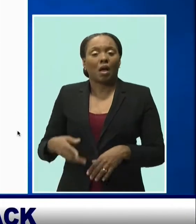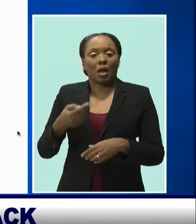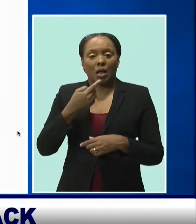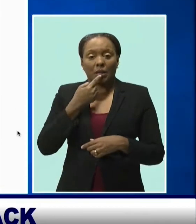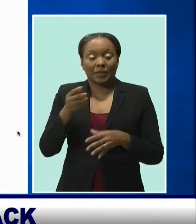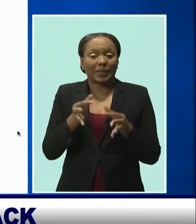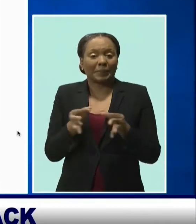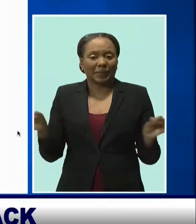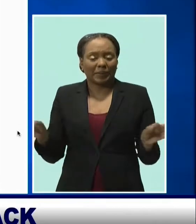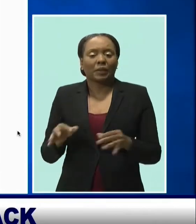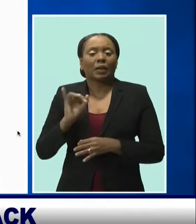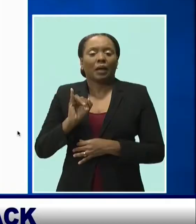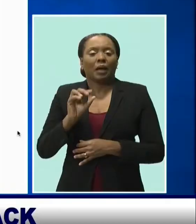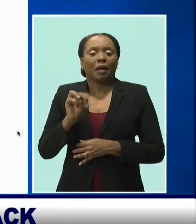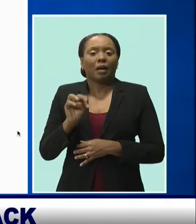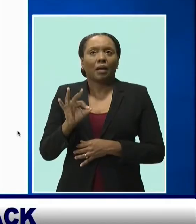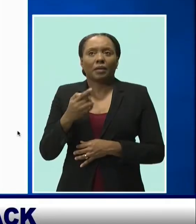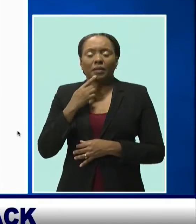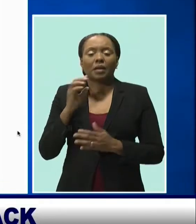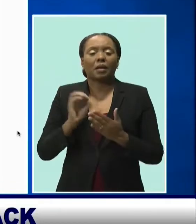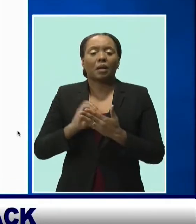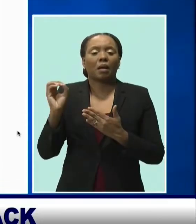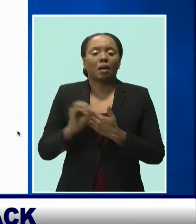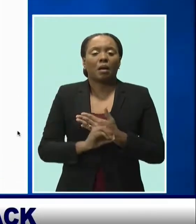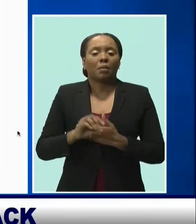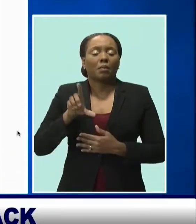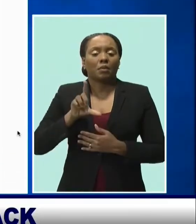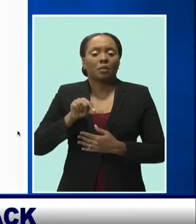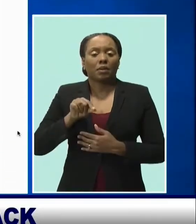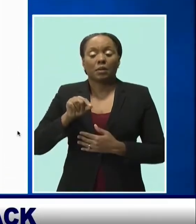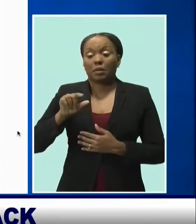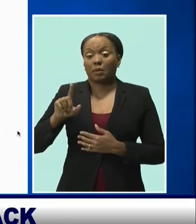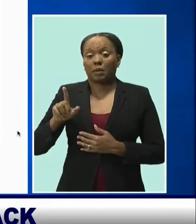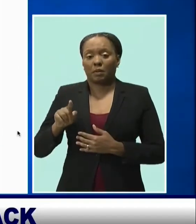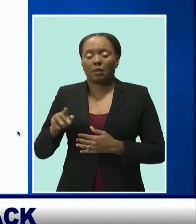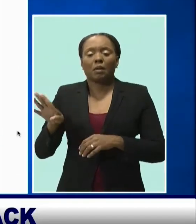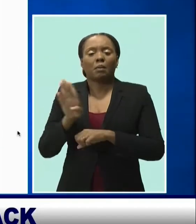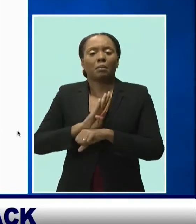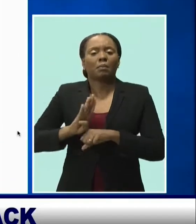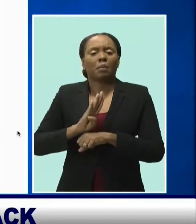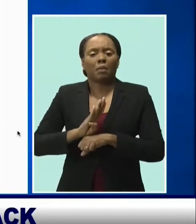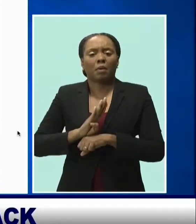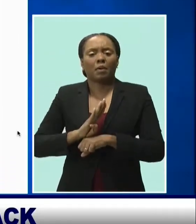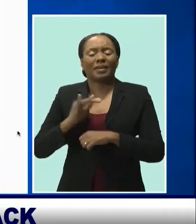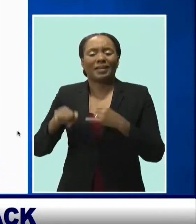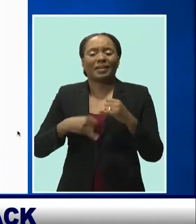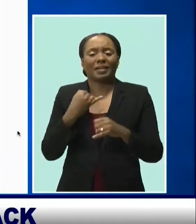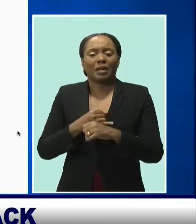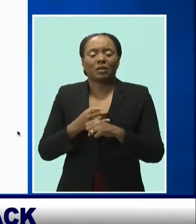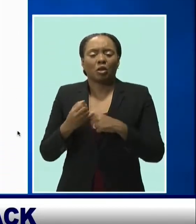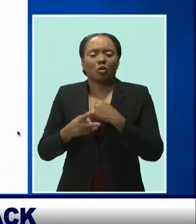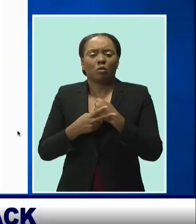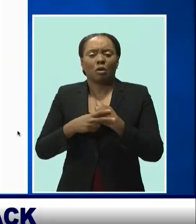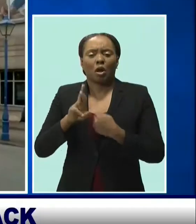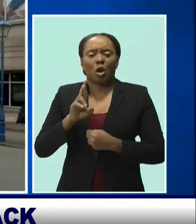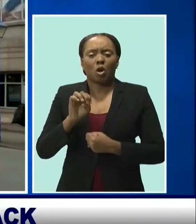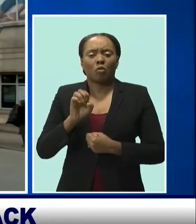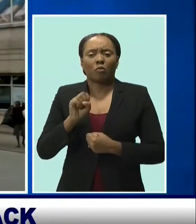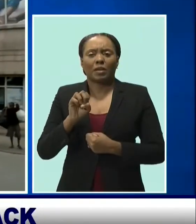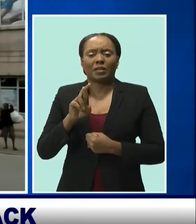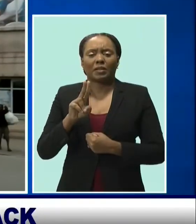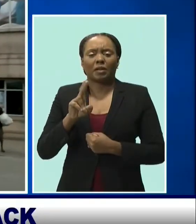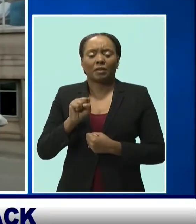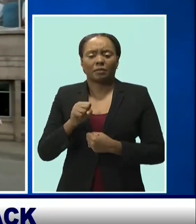the IMF revealed that as of October 2021, Barbados' international reserves increased to US $1.4